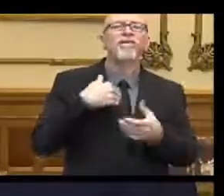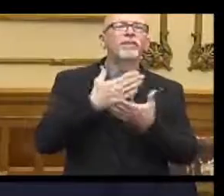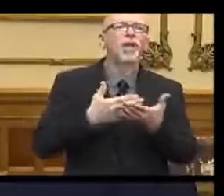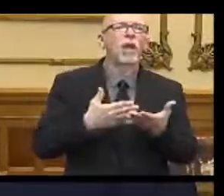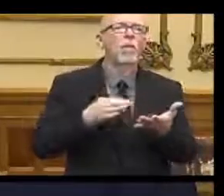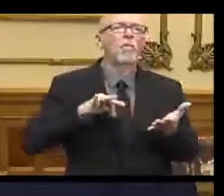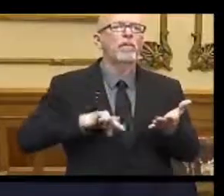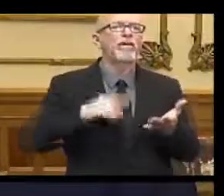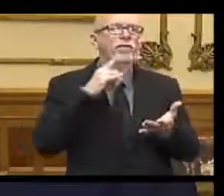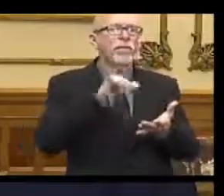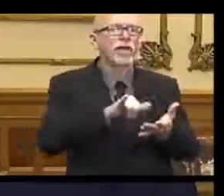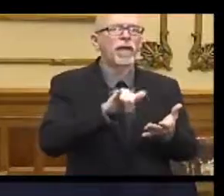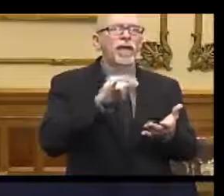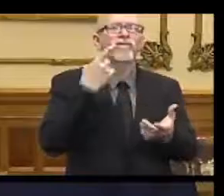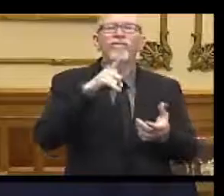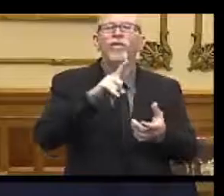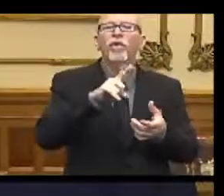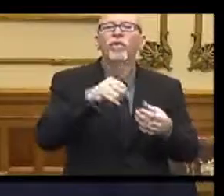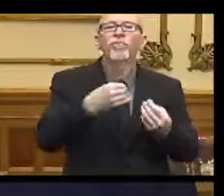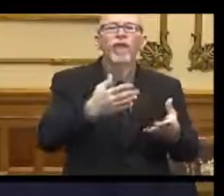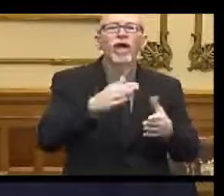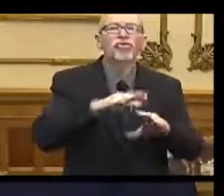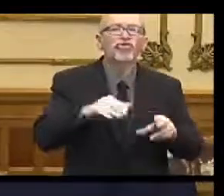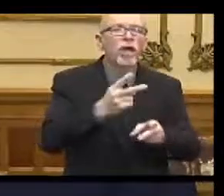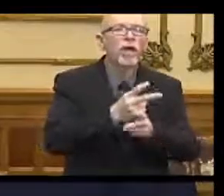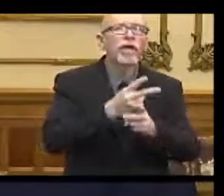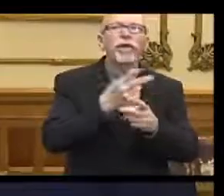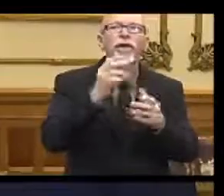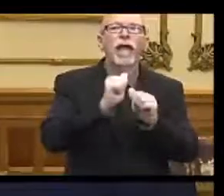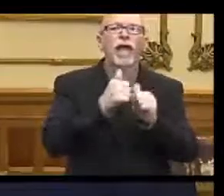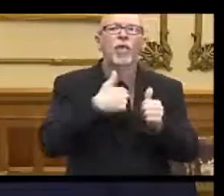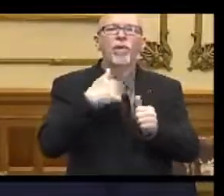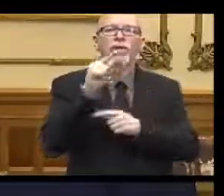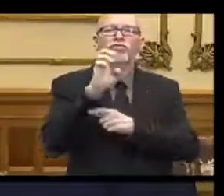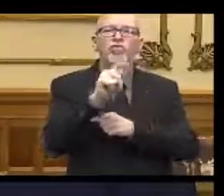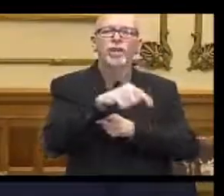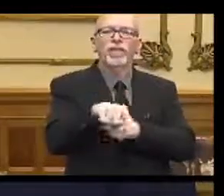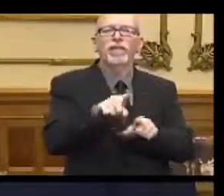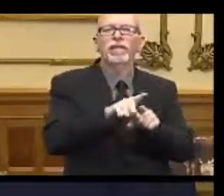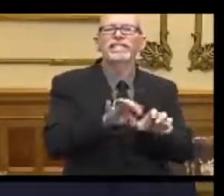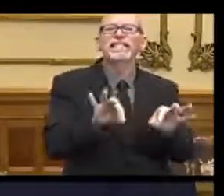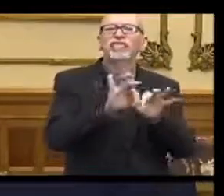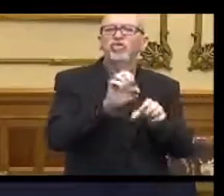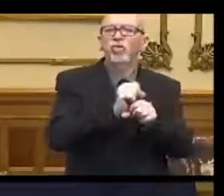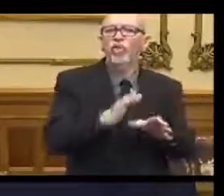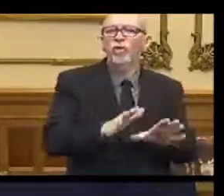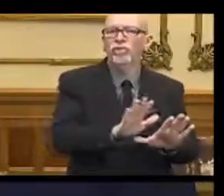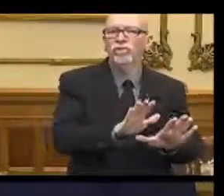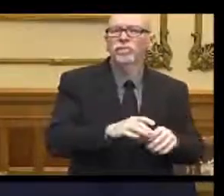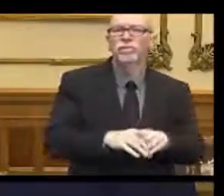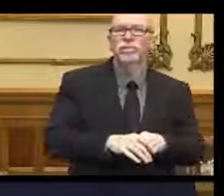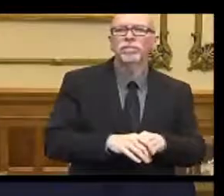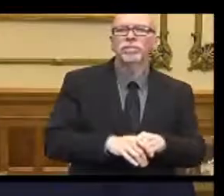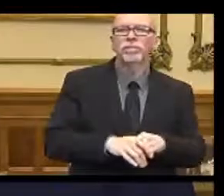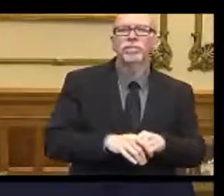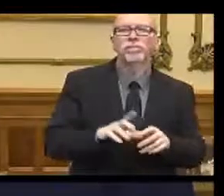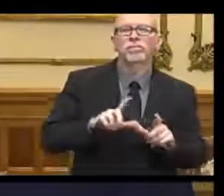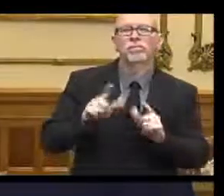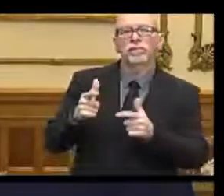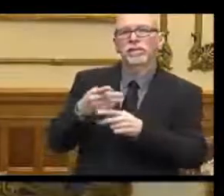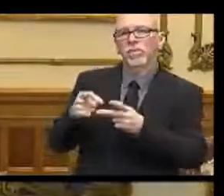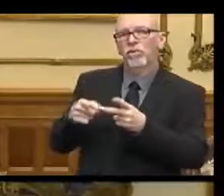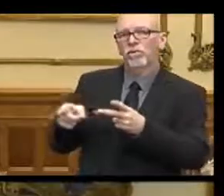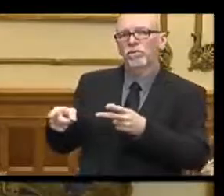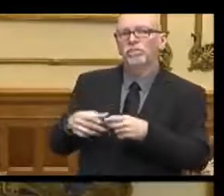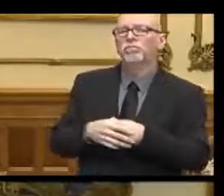benefits to that in terms of child care and how we treat them as essential workers. And you want to take the second part of his